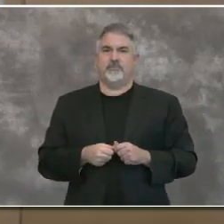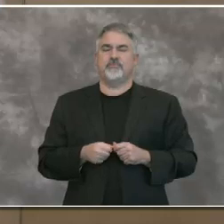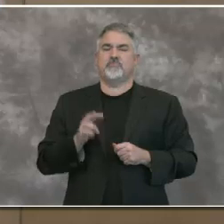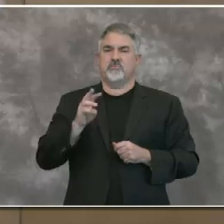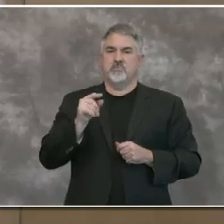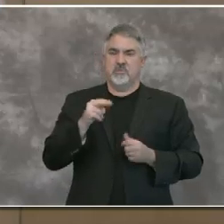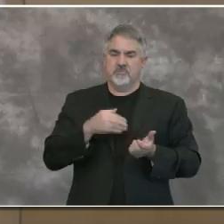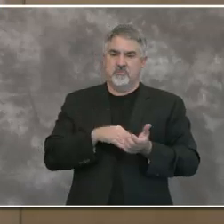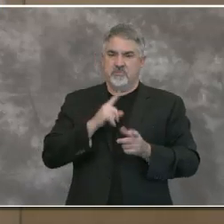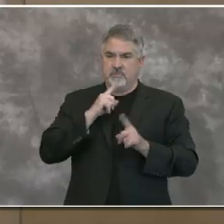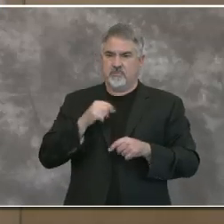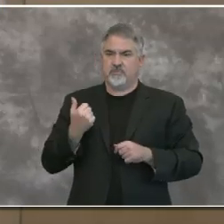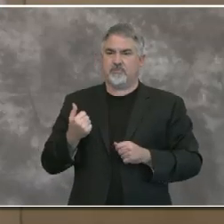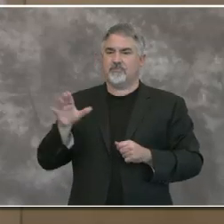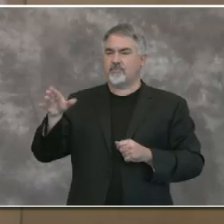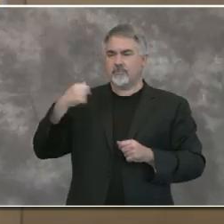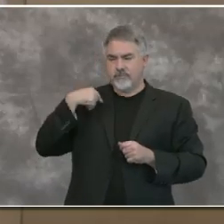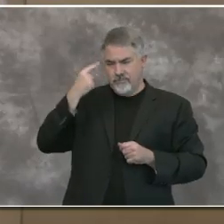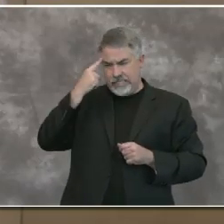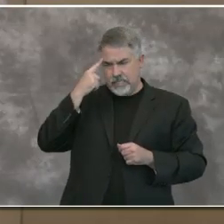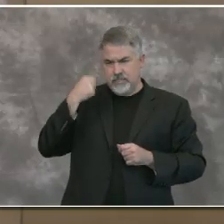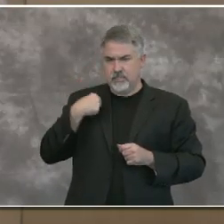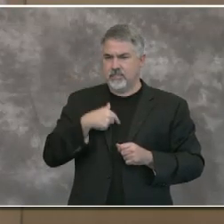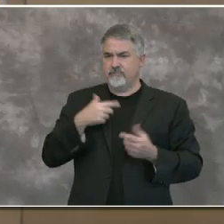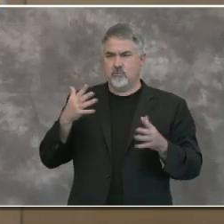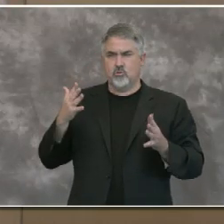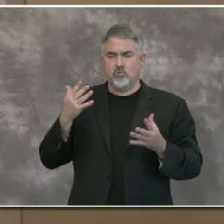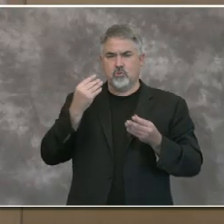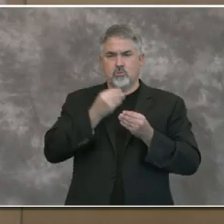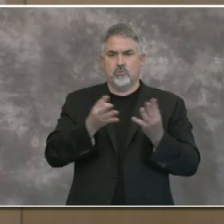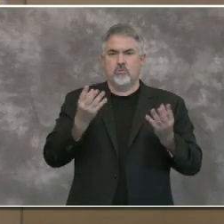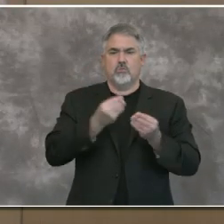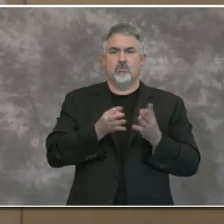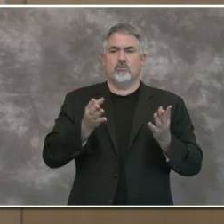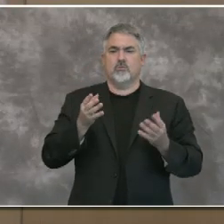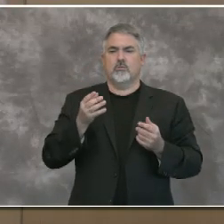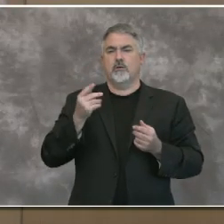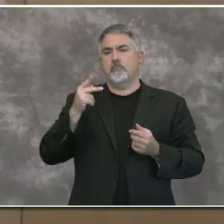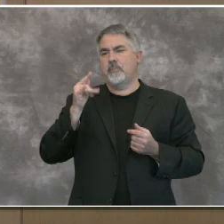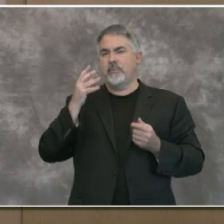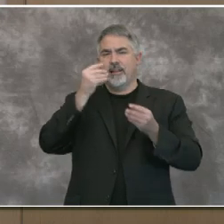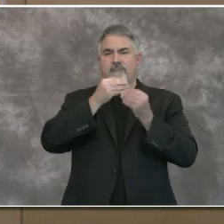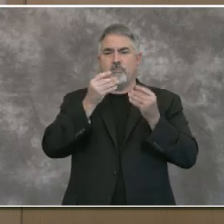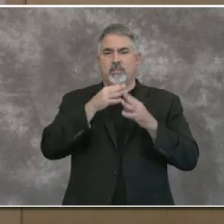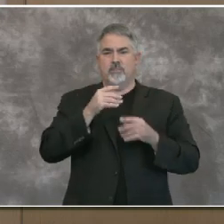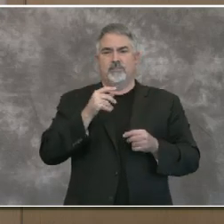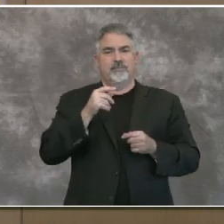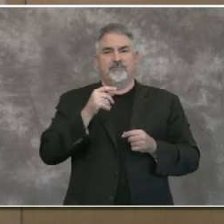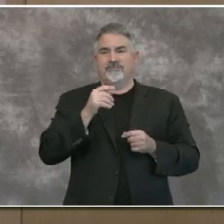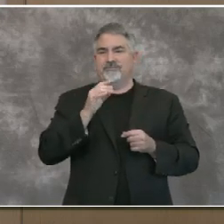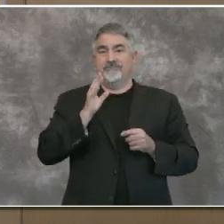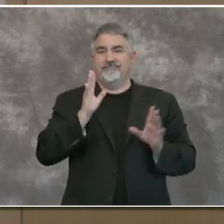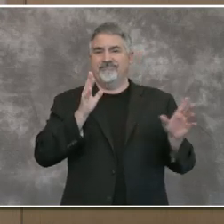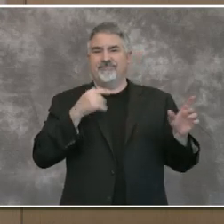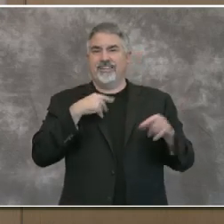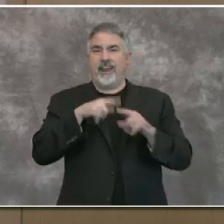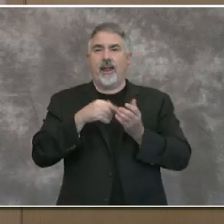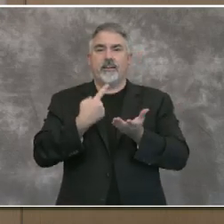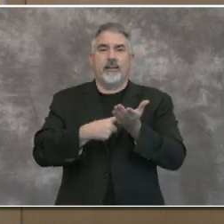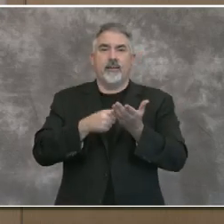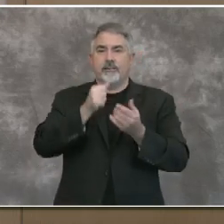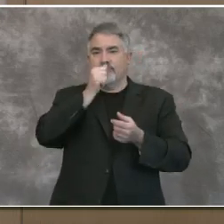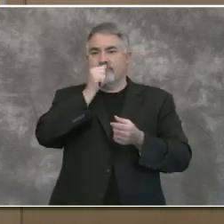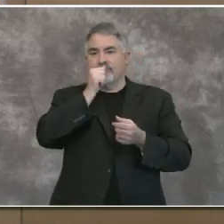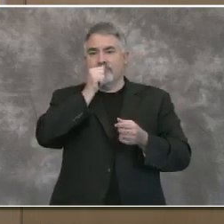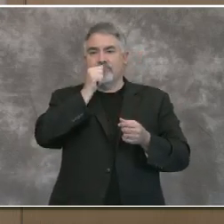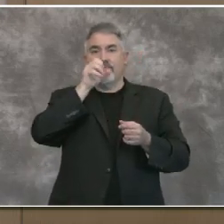I think we've shared with the public and with the media in the past that to respect confidentiality, we will not give out